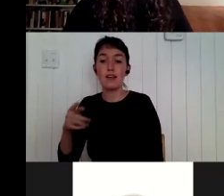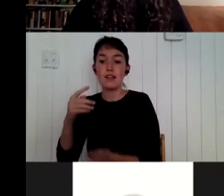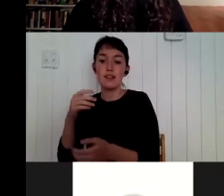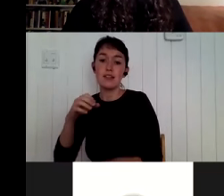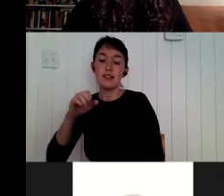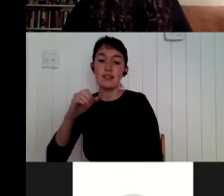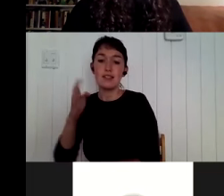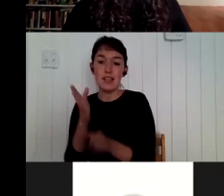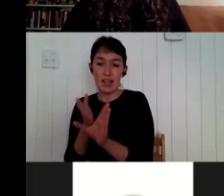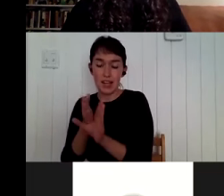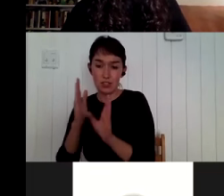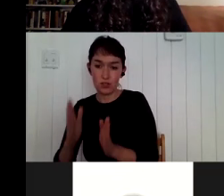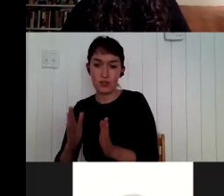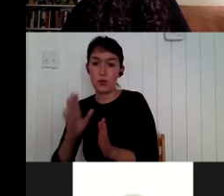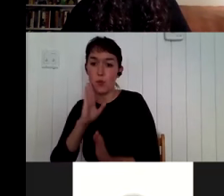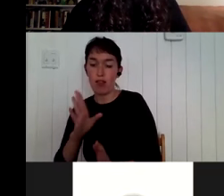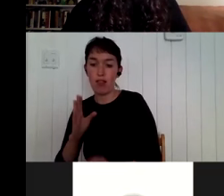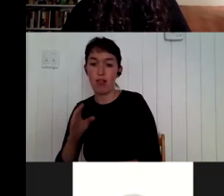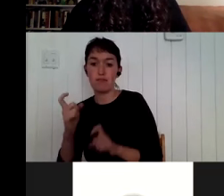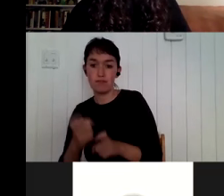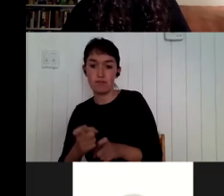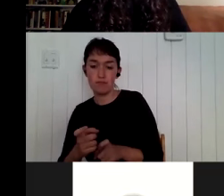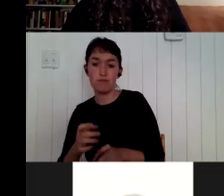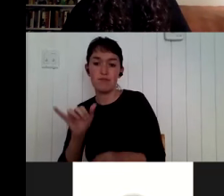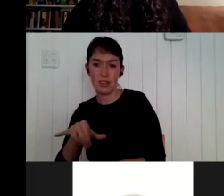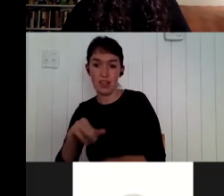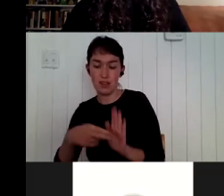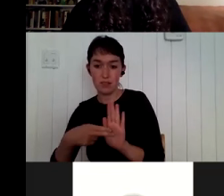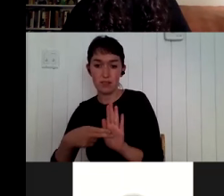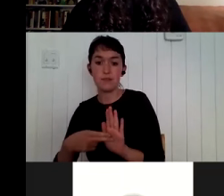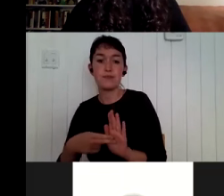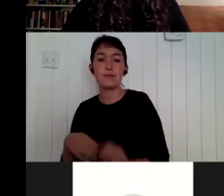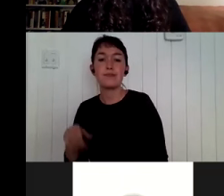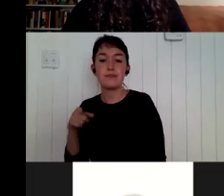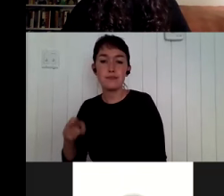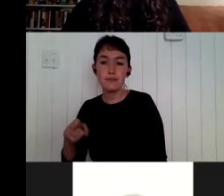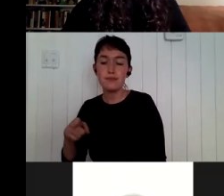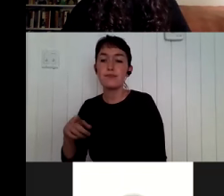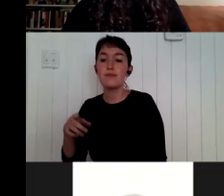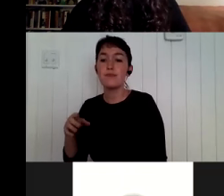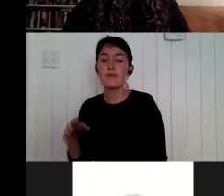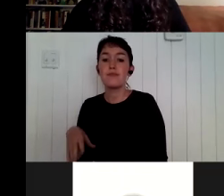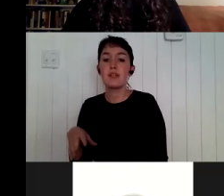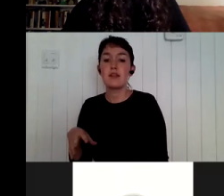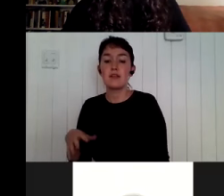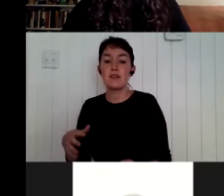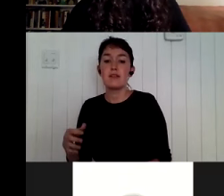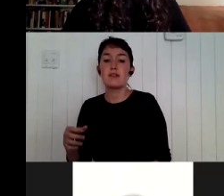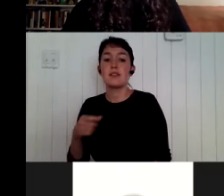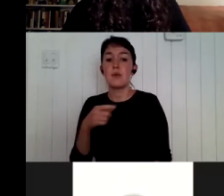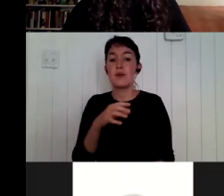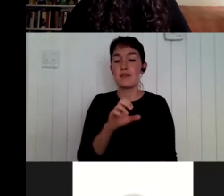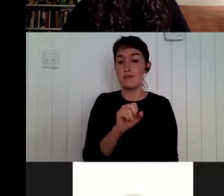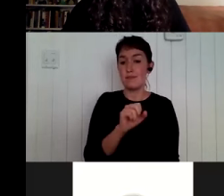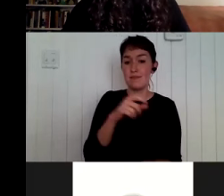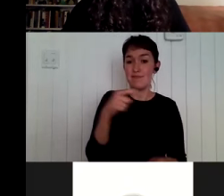is that all of these symptoms of psychosis sort of fit into schizophrenia, but there's additional things in